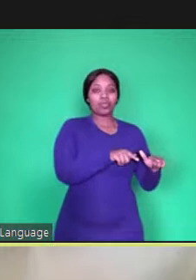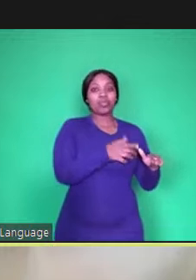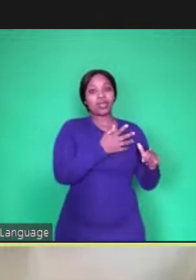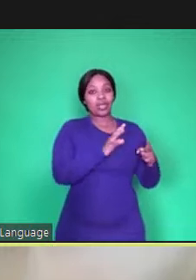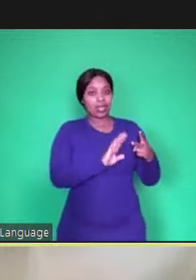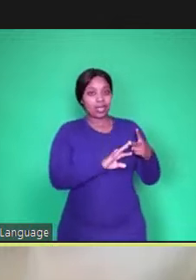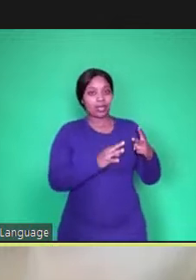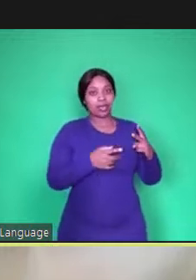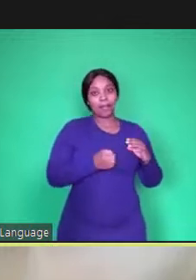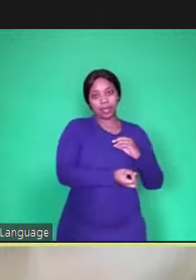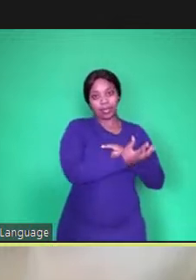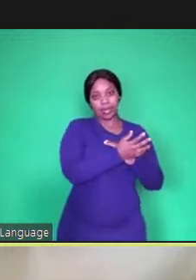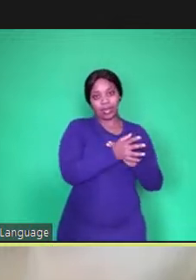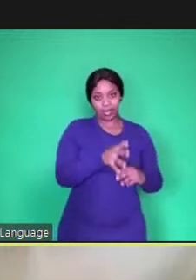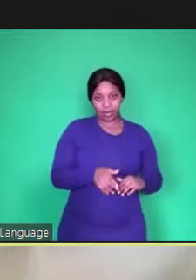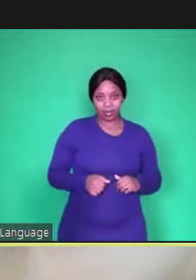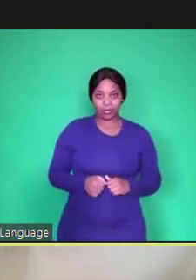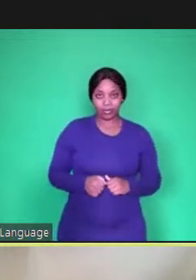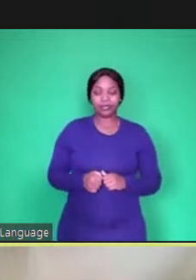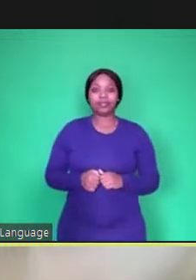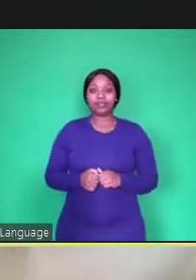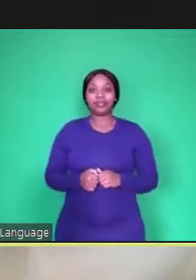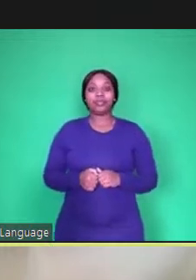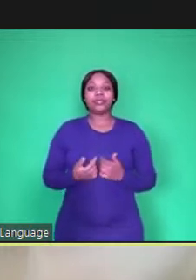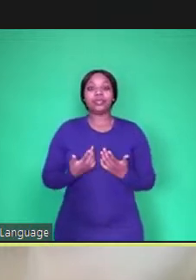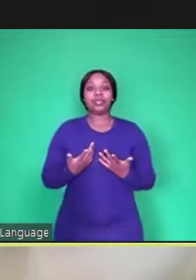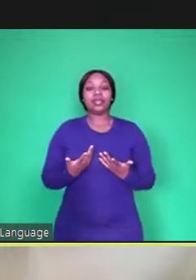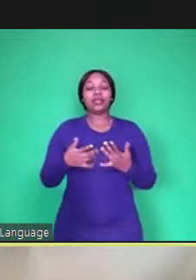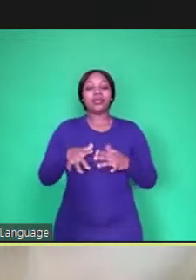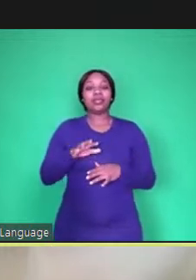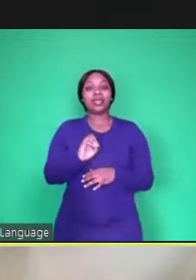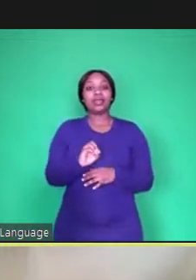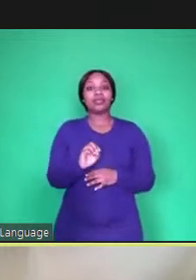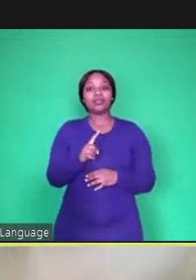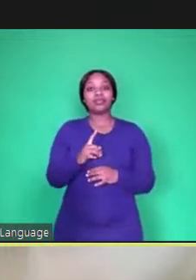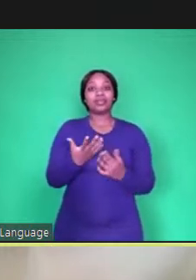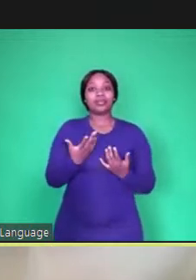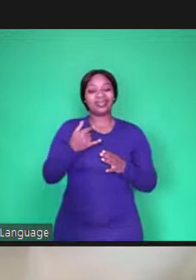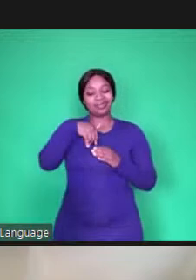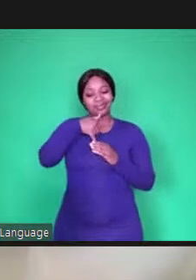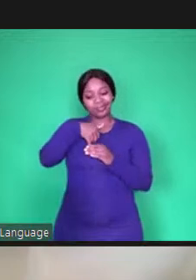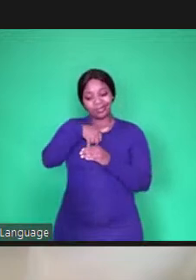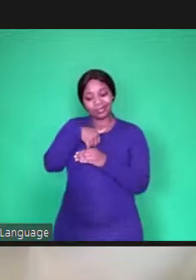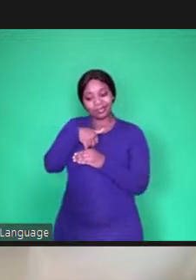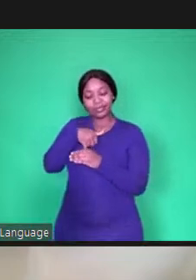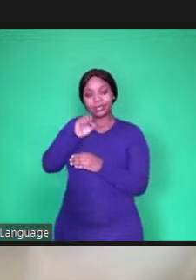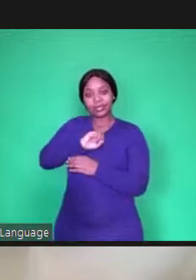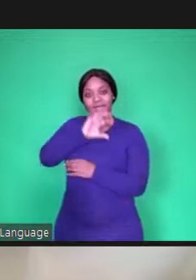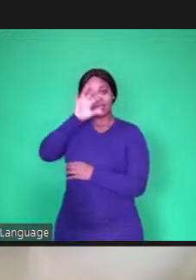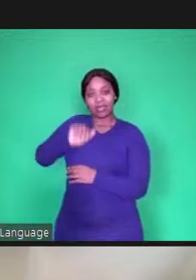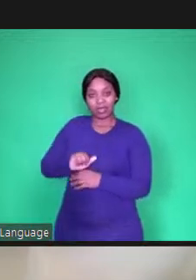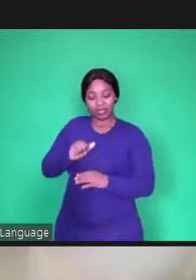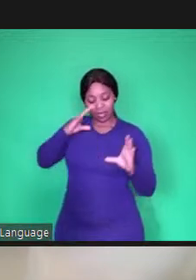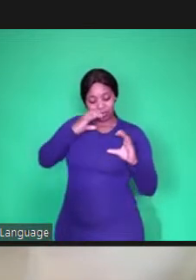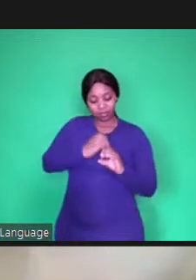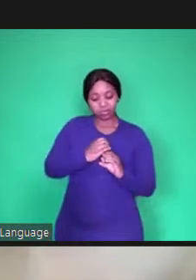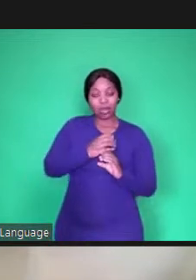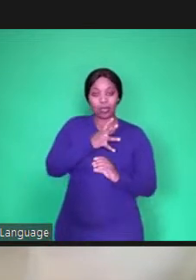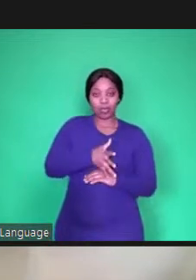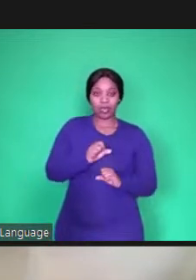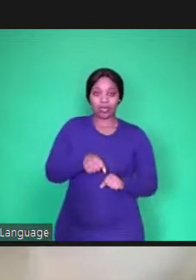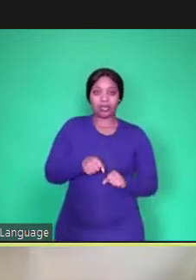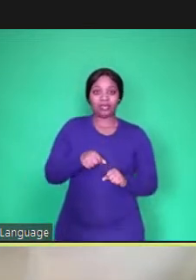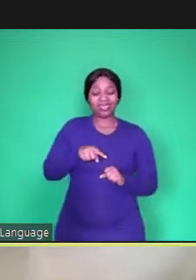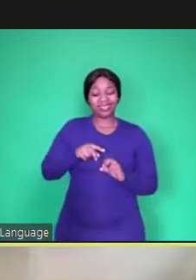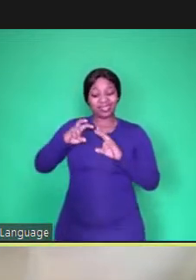is internal migration and development, recent empirical insights from South Africa. So this is the motivation for